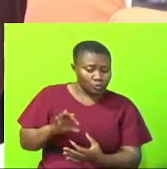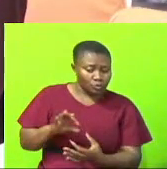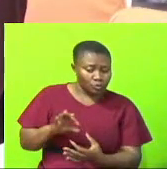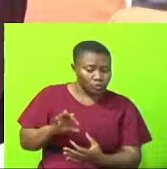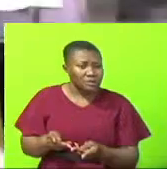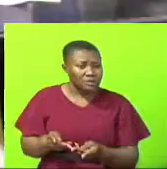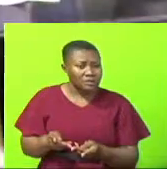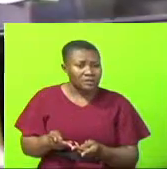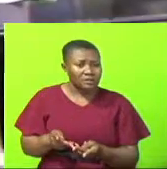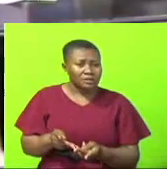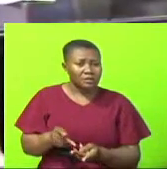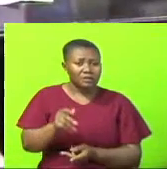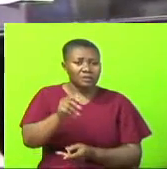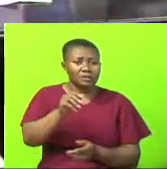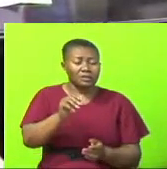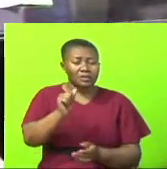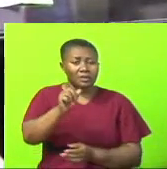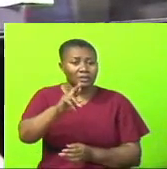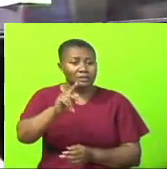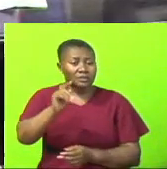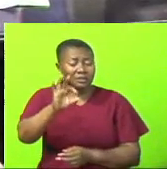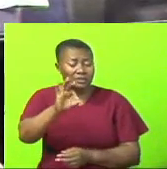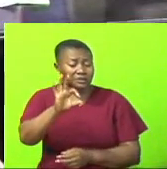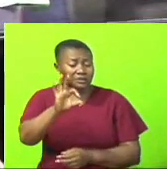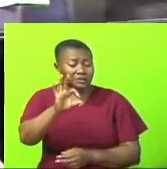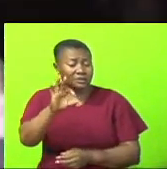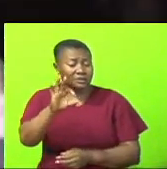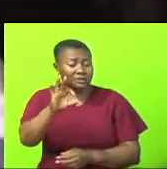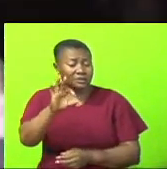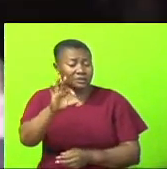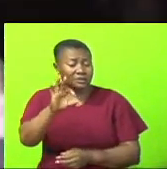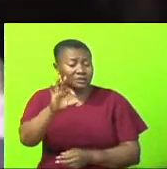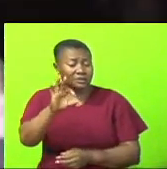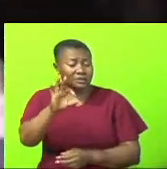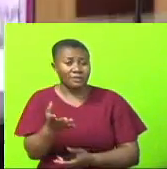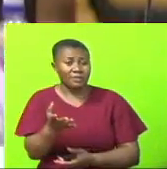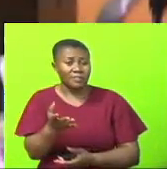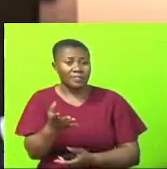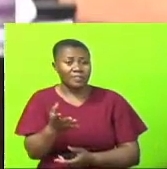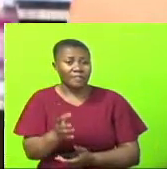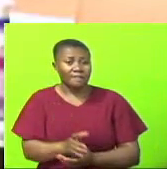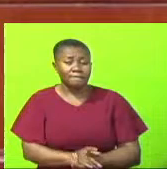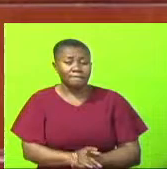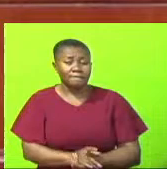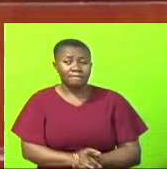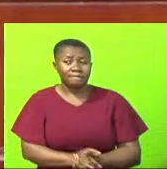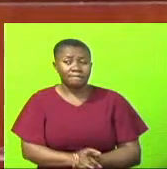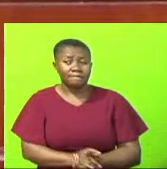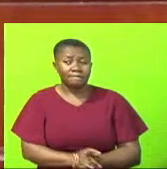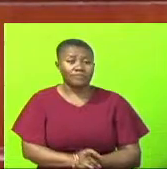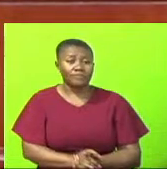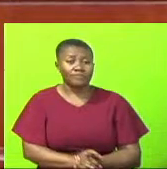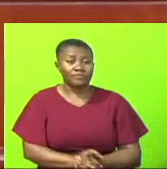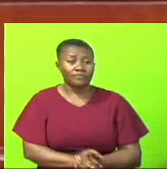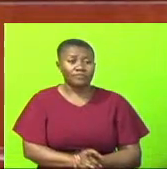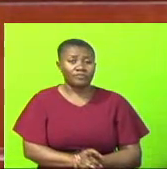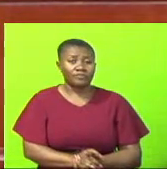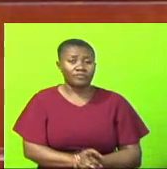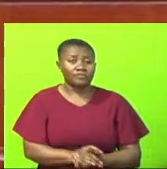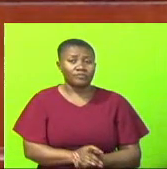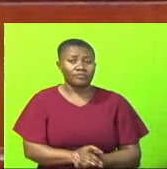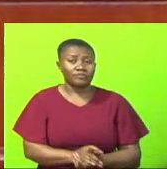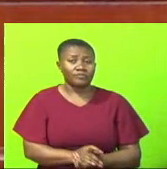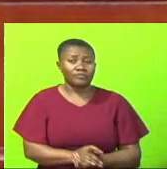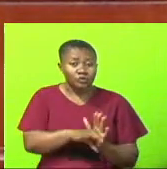Article 97 comes into play. Mr. Speaker, so the Constitution had done that because